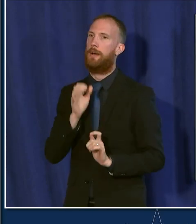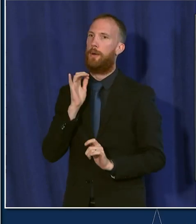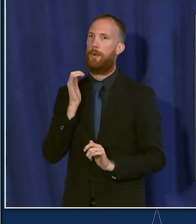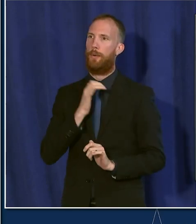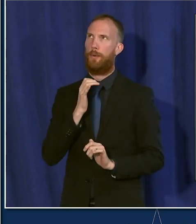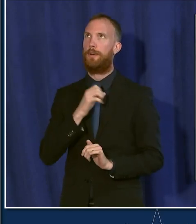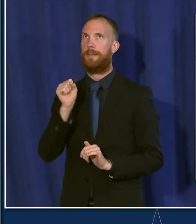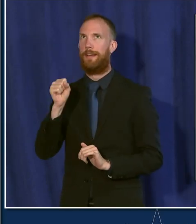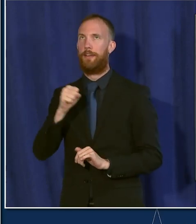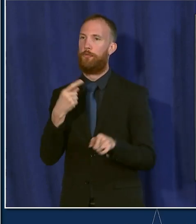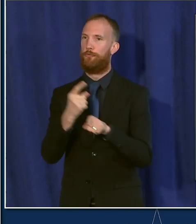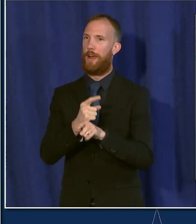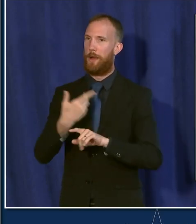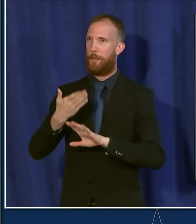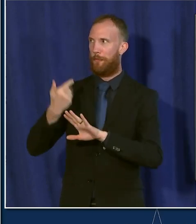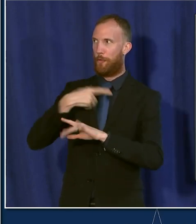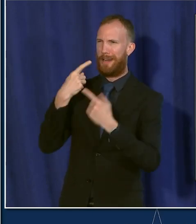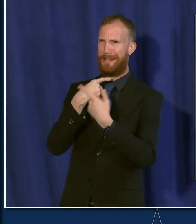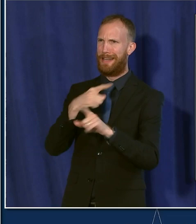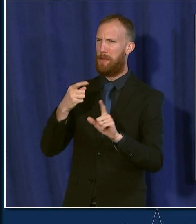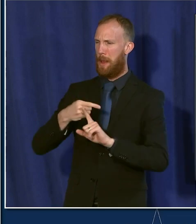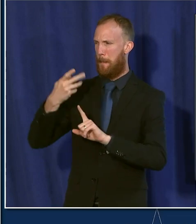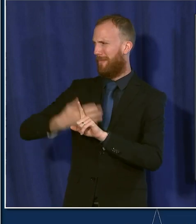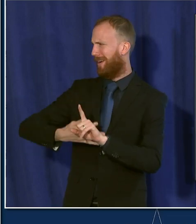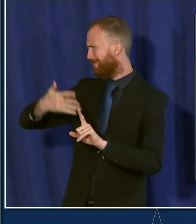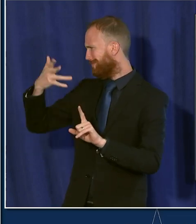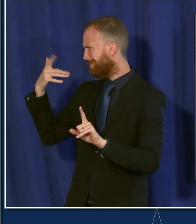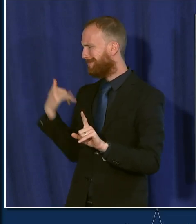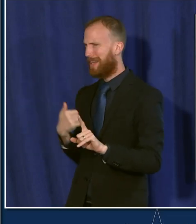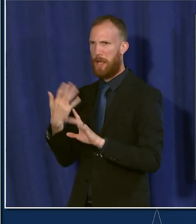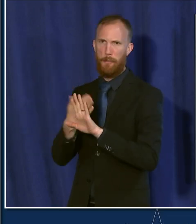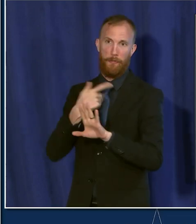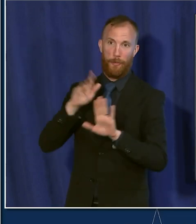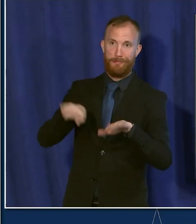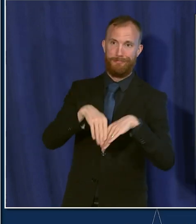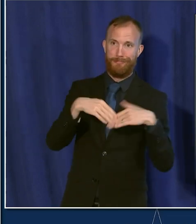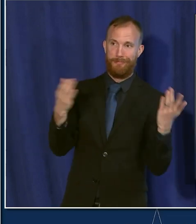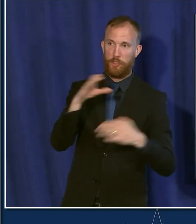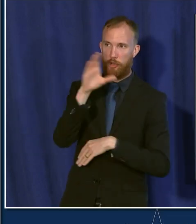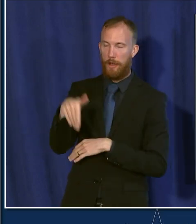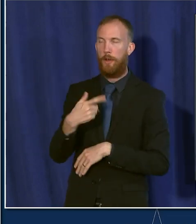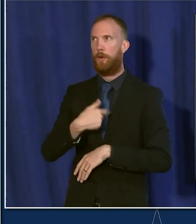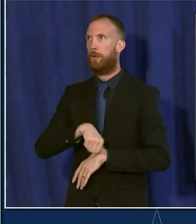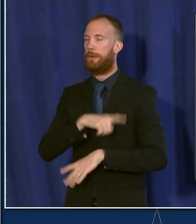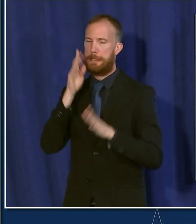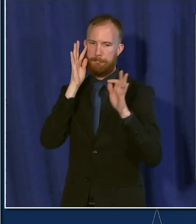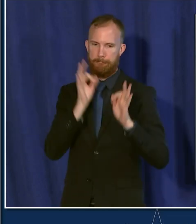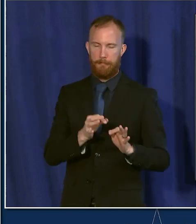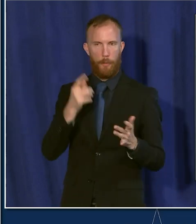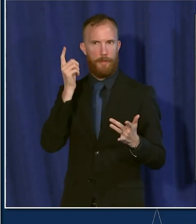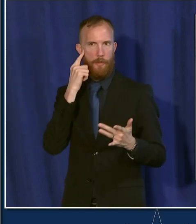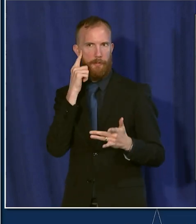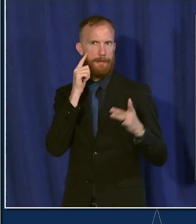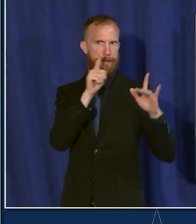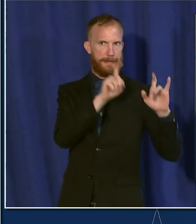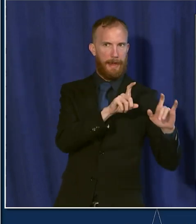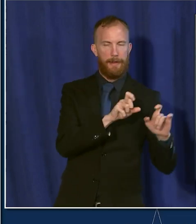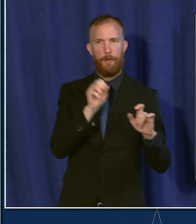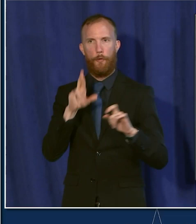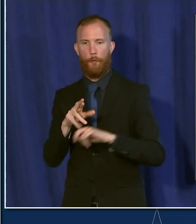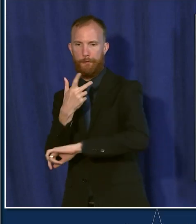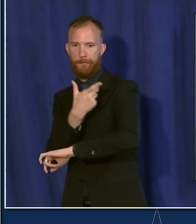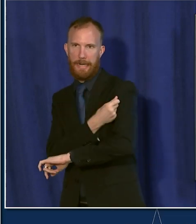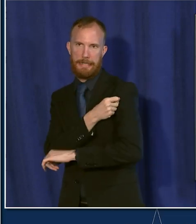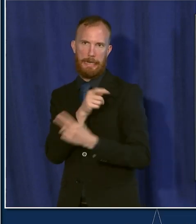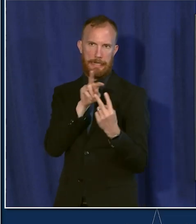ago at this point, before reopening, we had made a decision and announced that we wanted to have testing or vaccination available. And we did say